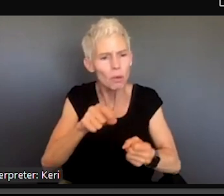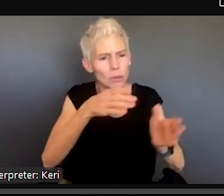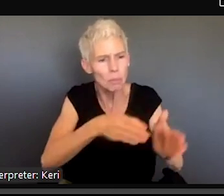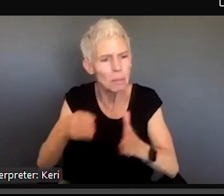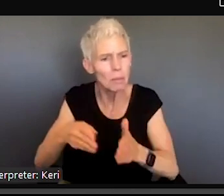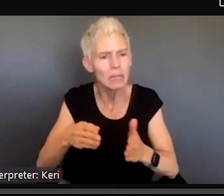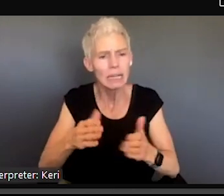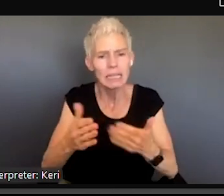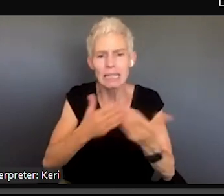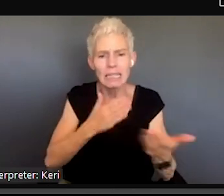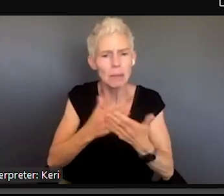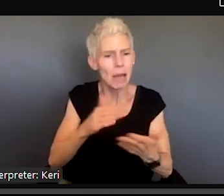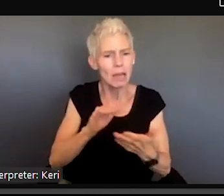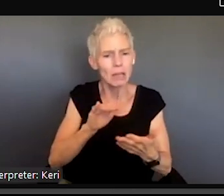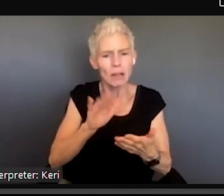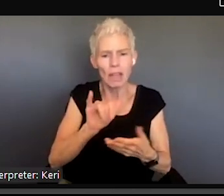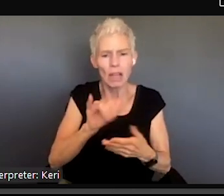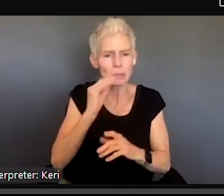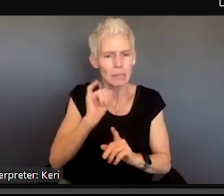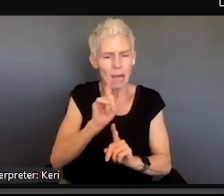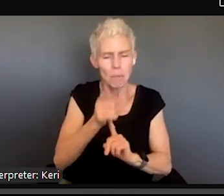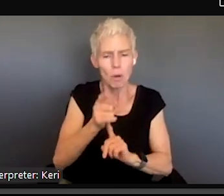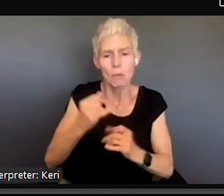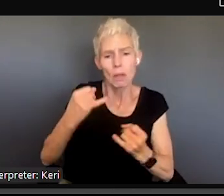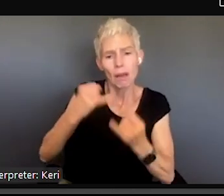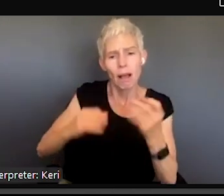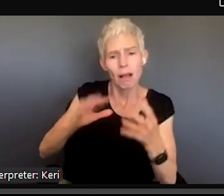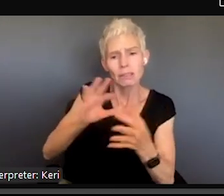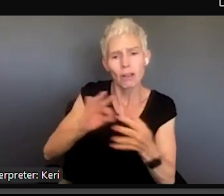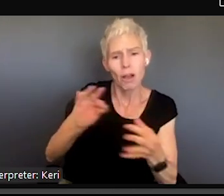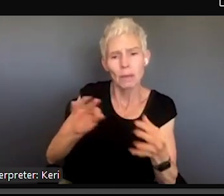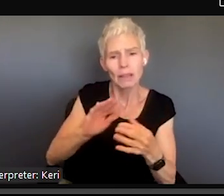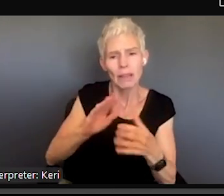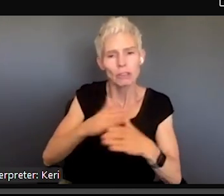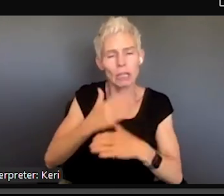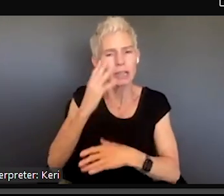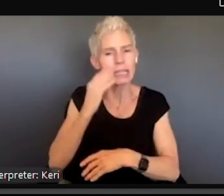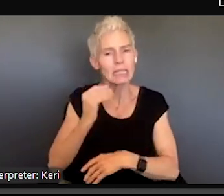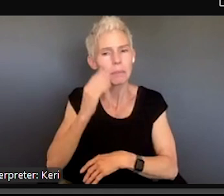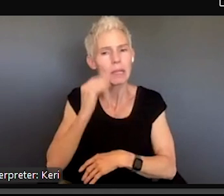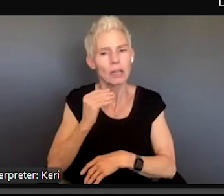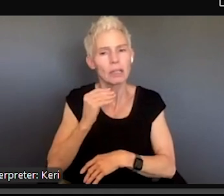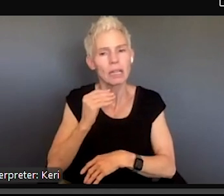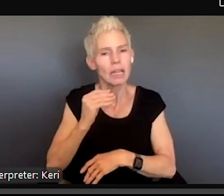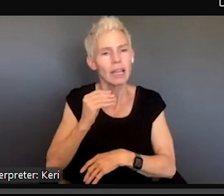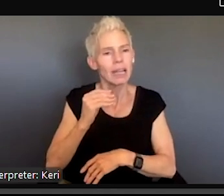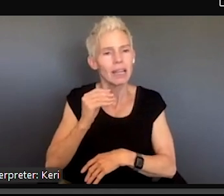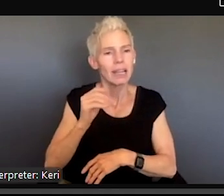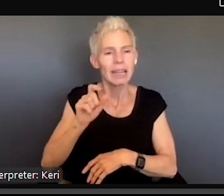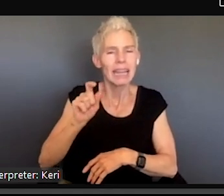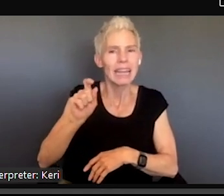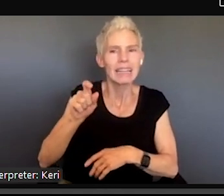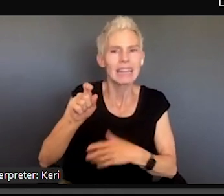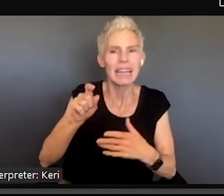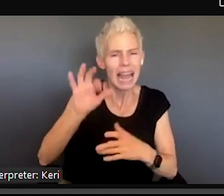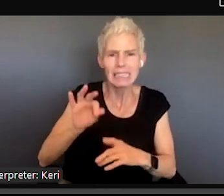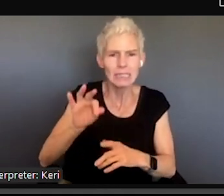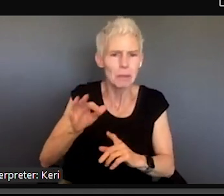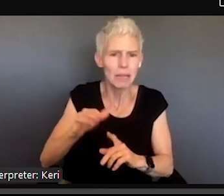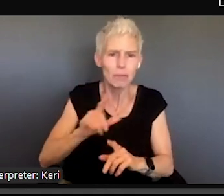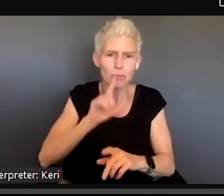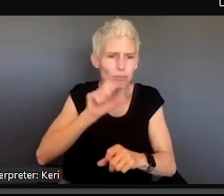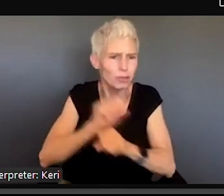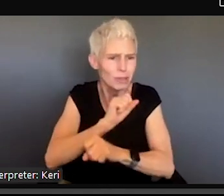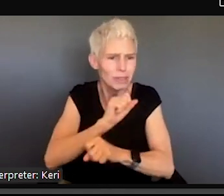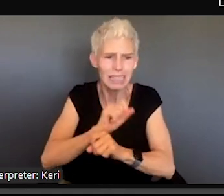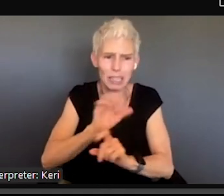ready. And so lastly, just that shared experience is something that can't be replicated, and it has to be authentic. And I really